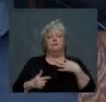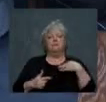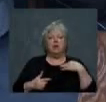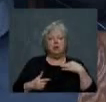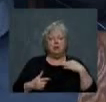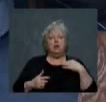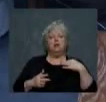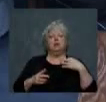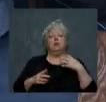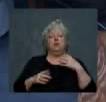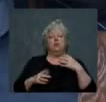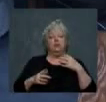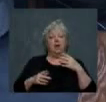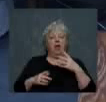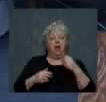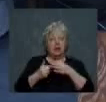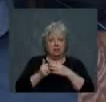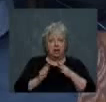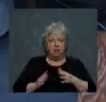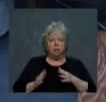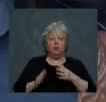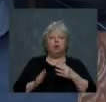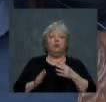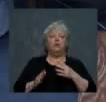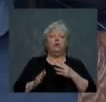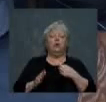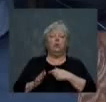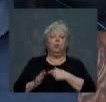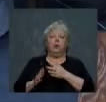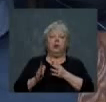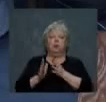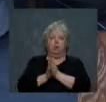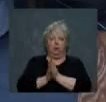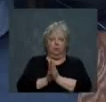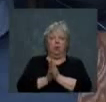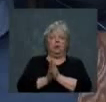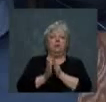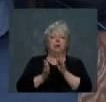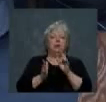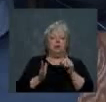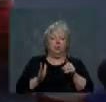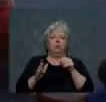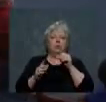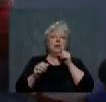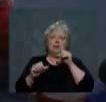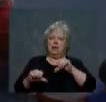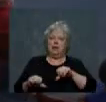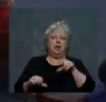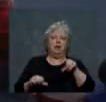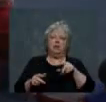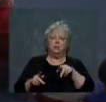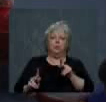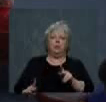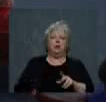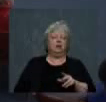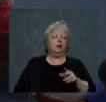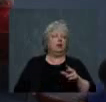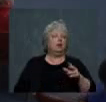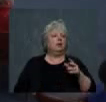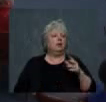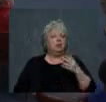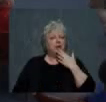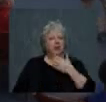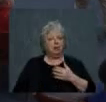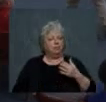and neighbors, we respectfully request the permit be denied. Thank you very much. Thank you for your